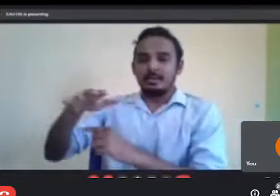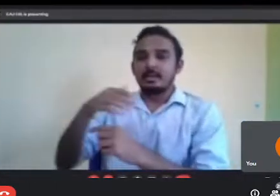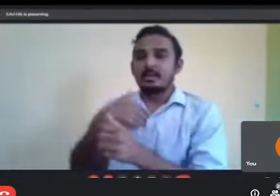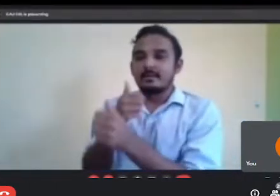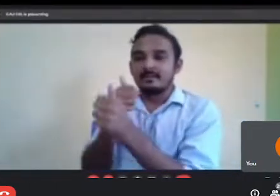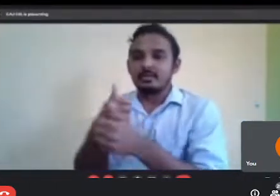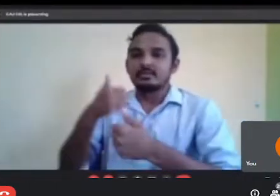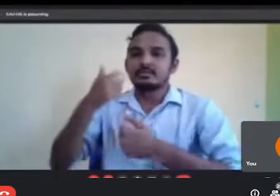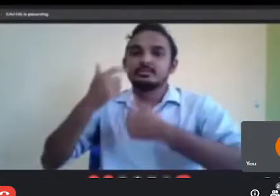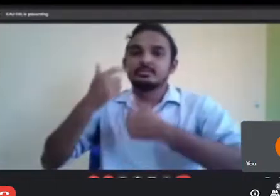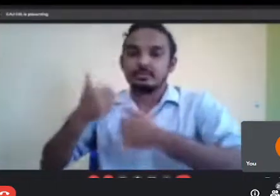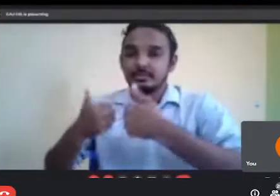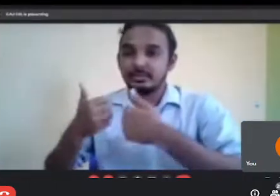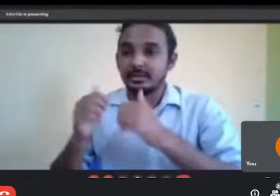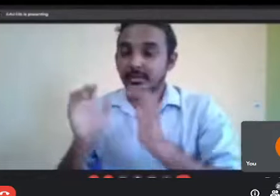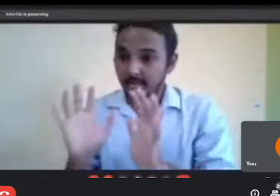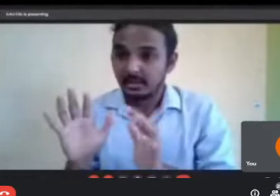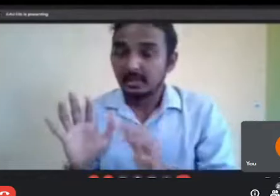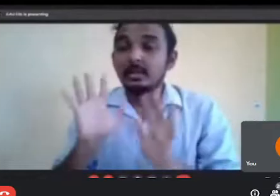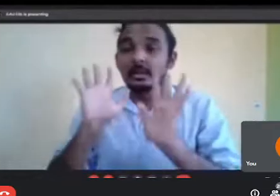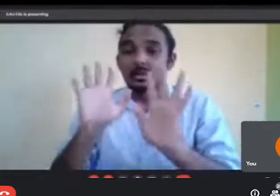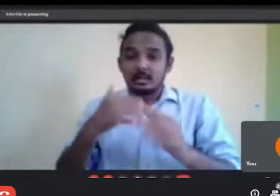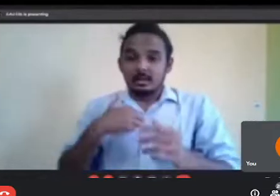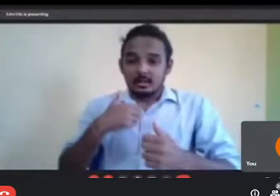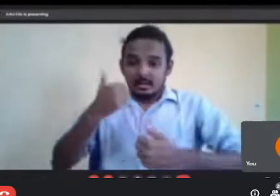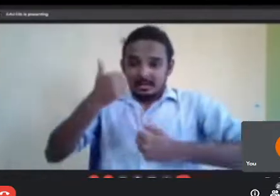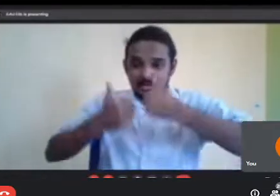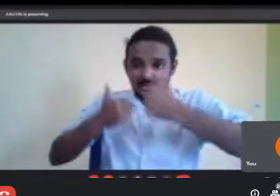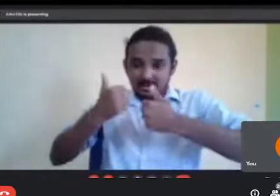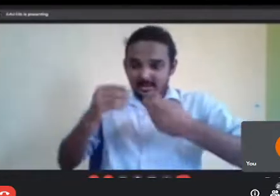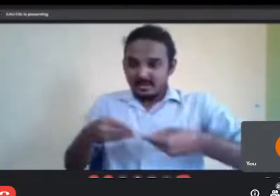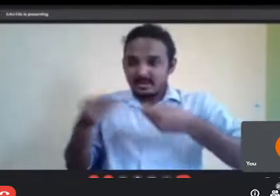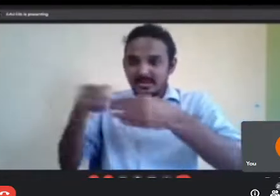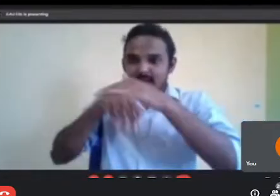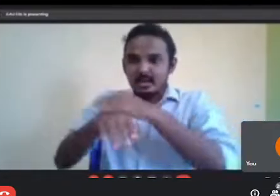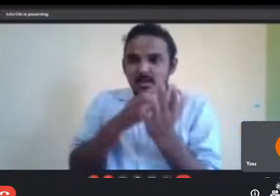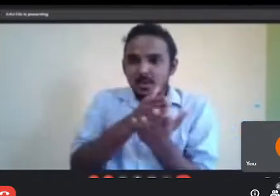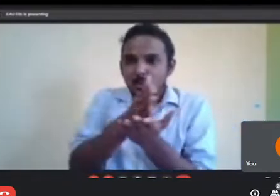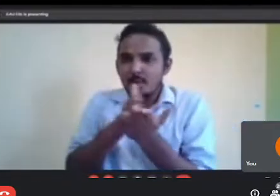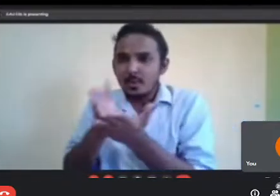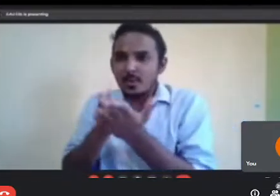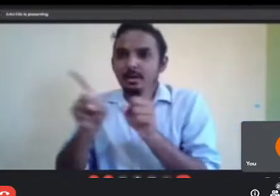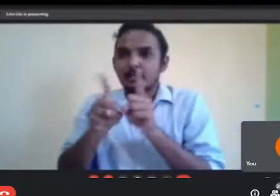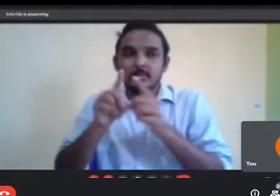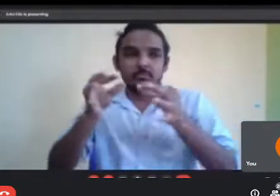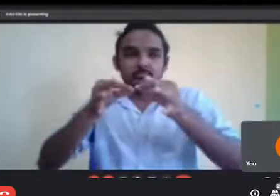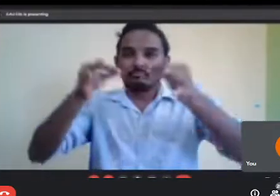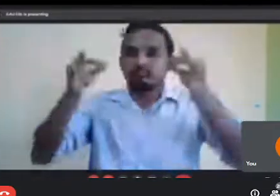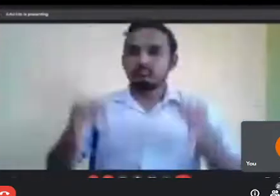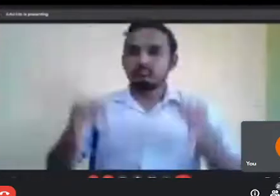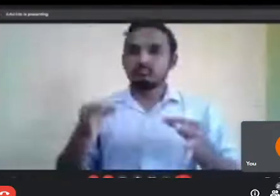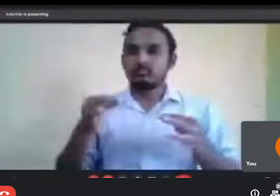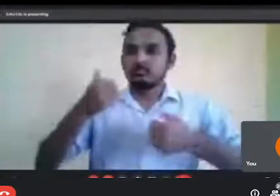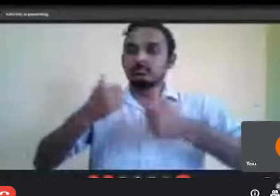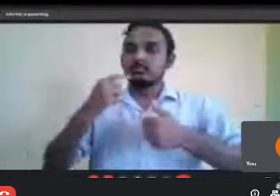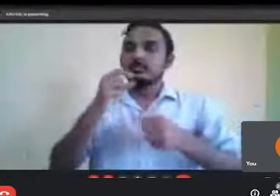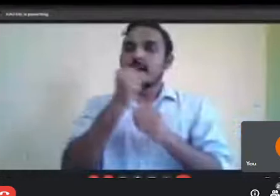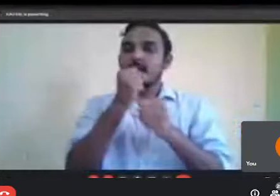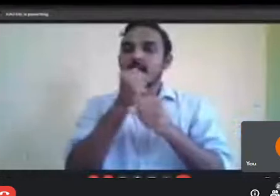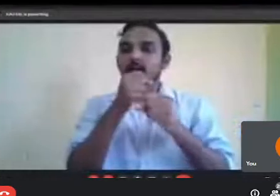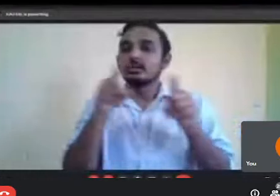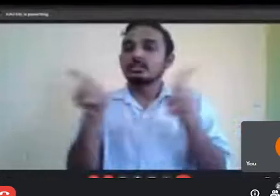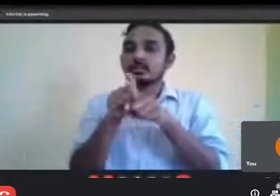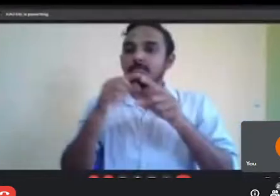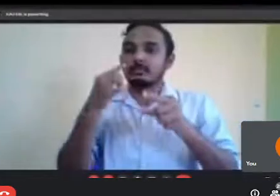vivid forms of communication. And that is what we were actually testing. That is what we wanted to know. So if